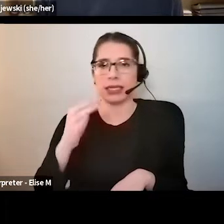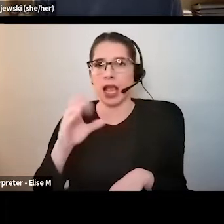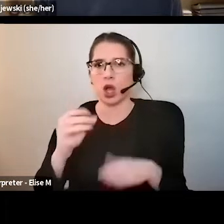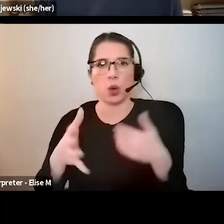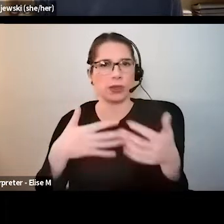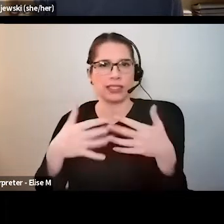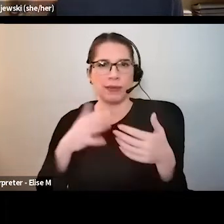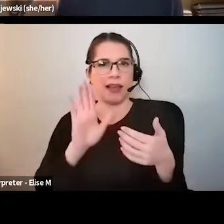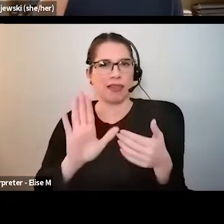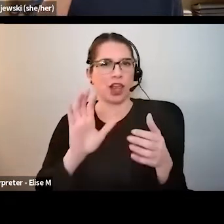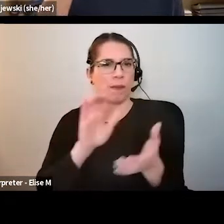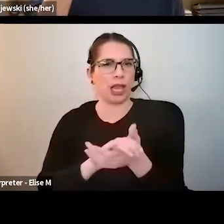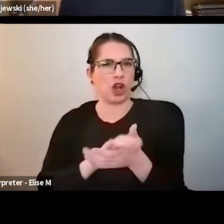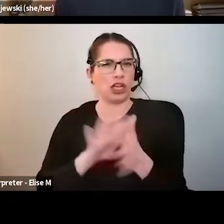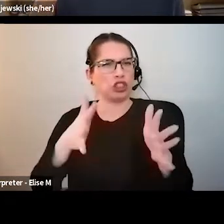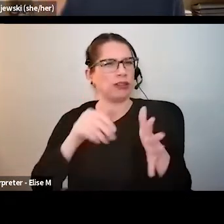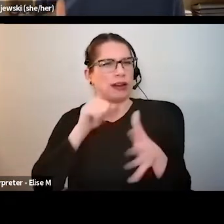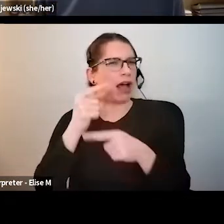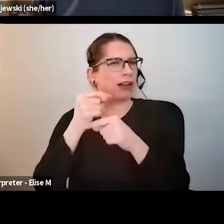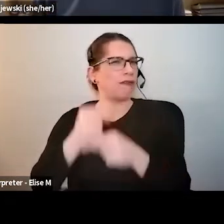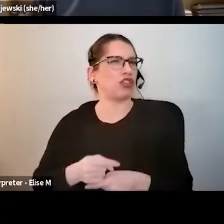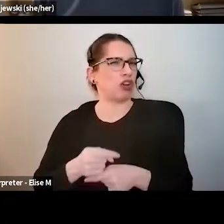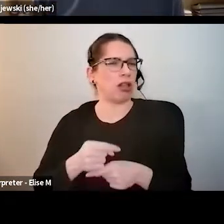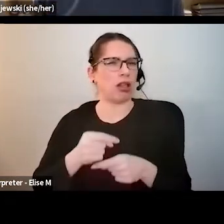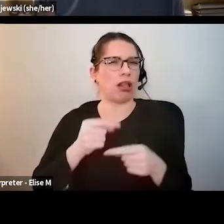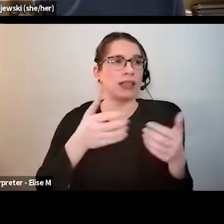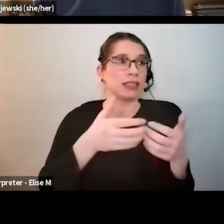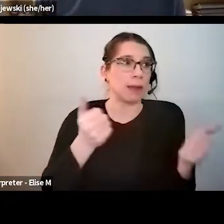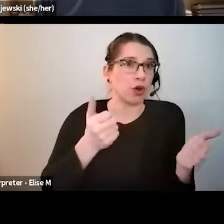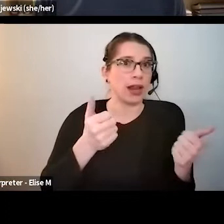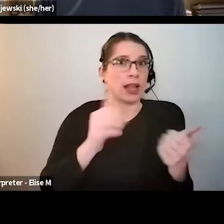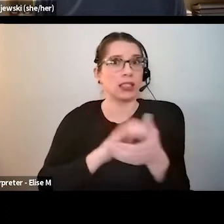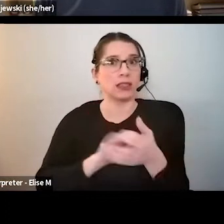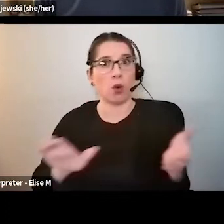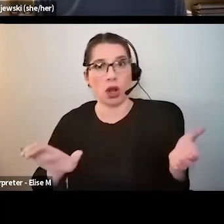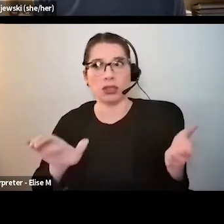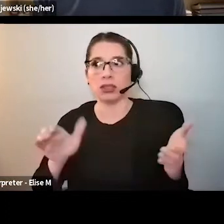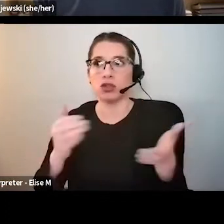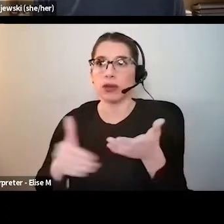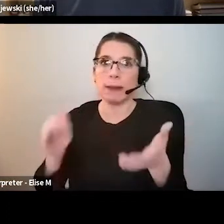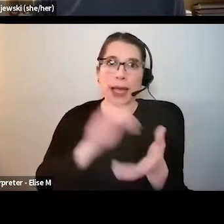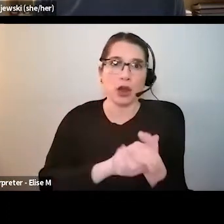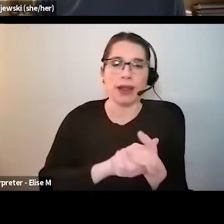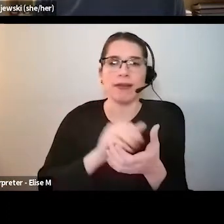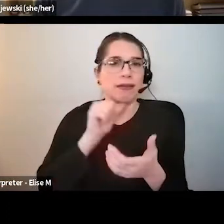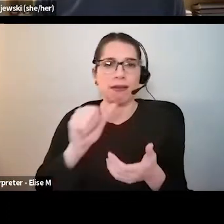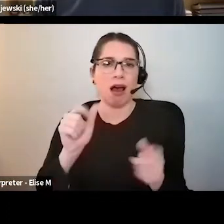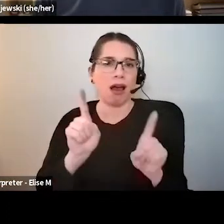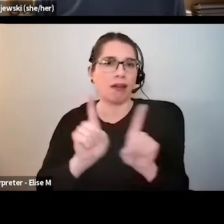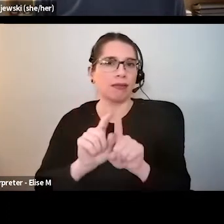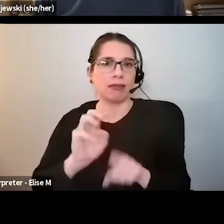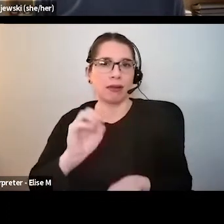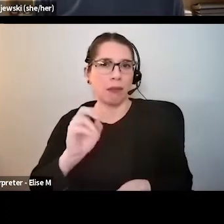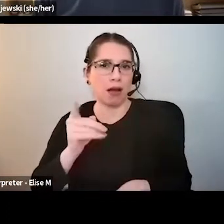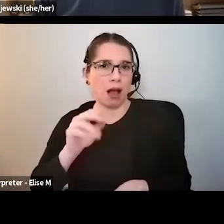They separated, divorced, and remarried, and were not monogamous. They lived together on and off in